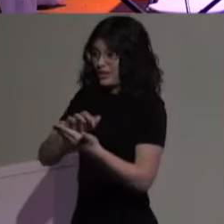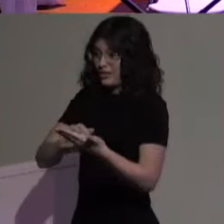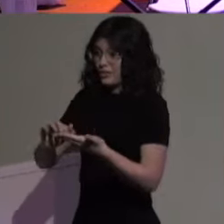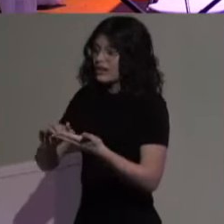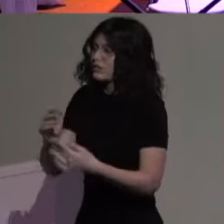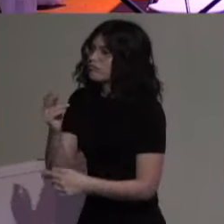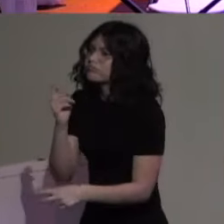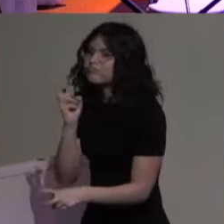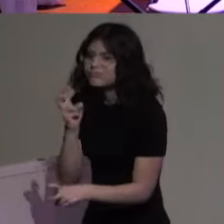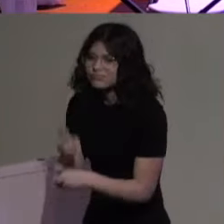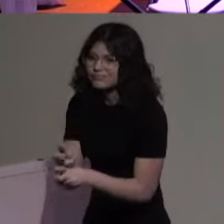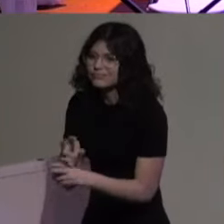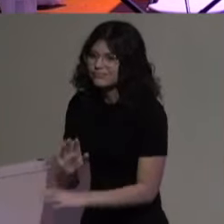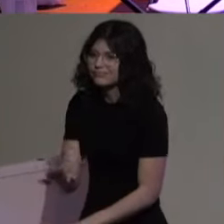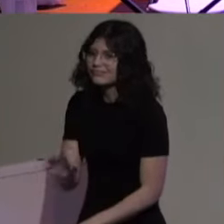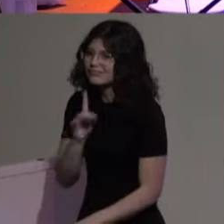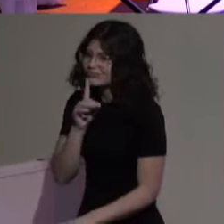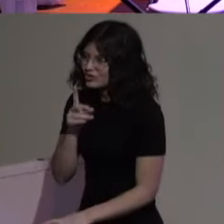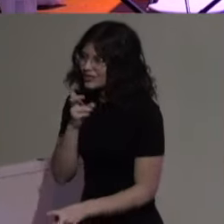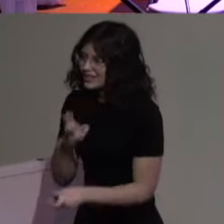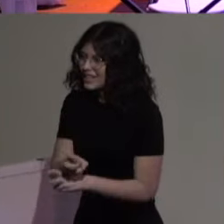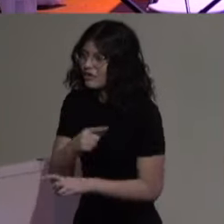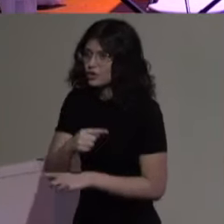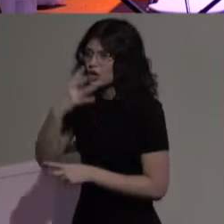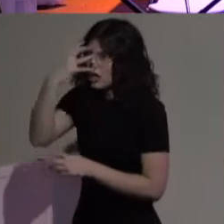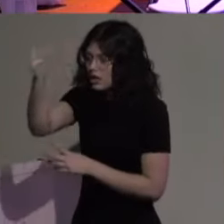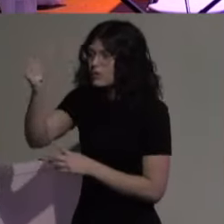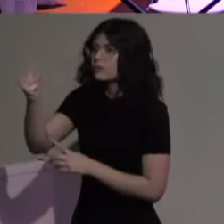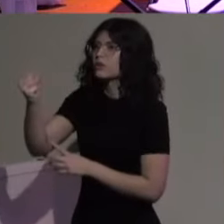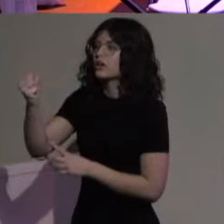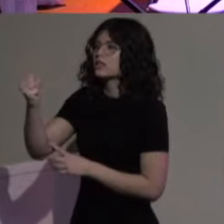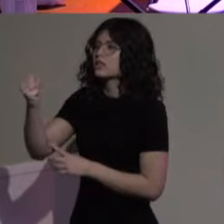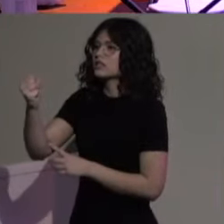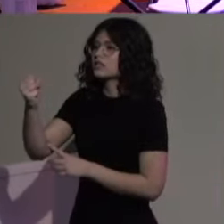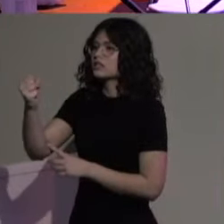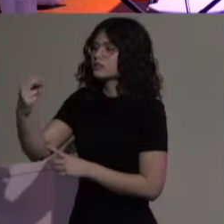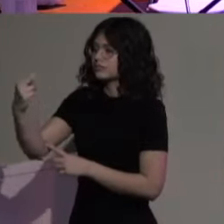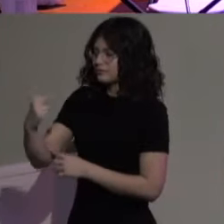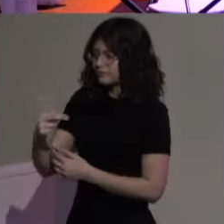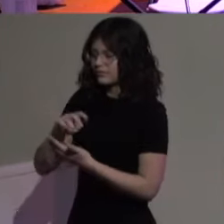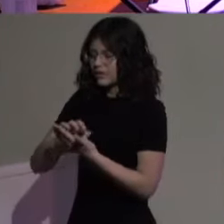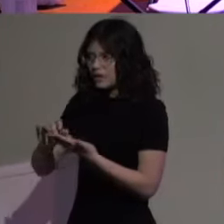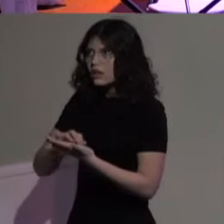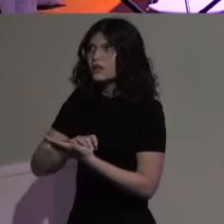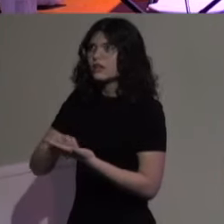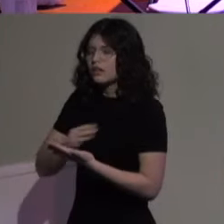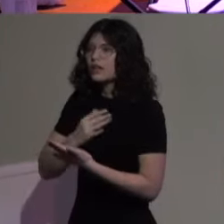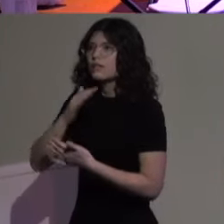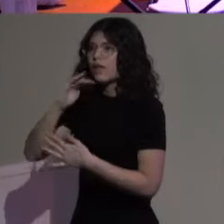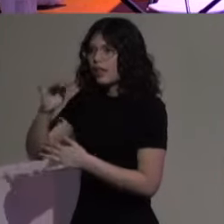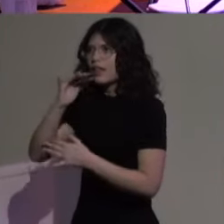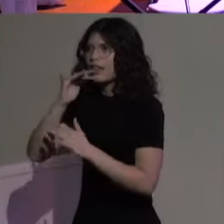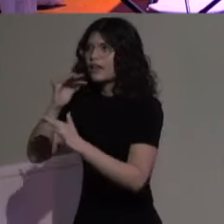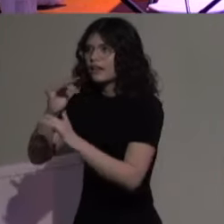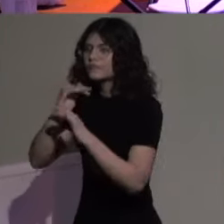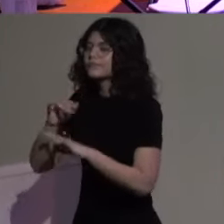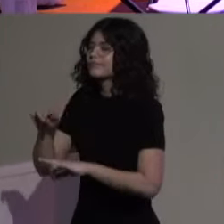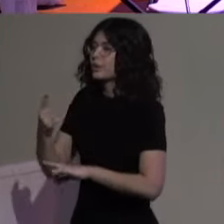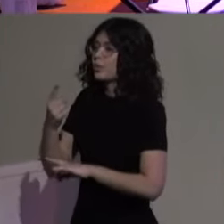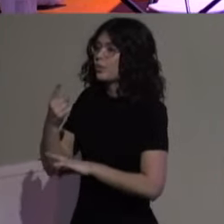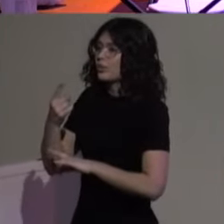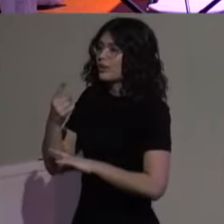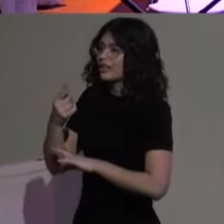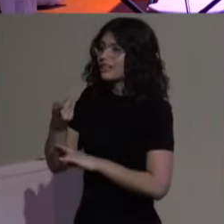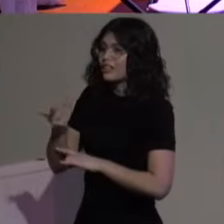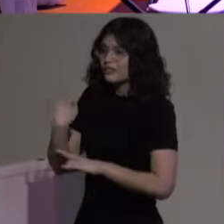I'm a print music reader. Music braille's harder. She has to memorize it in front of a judge, sing it, and she was one of the few in the state that made